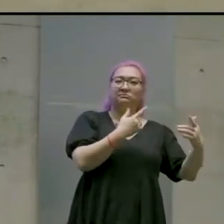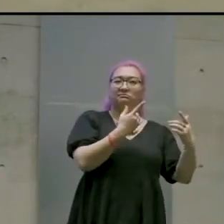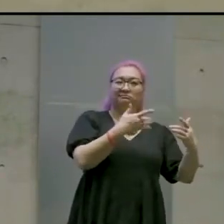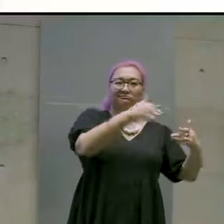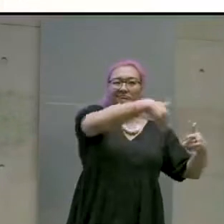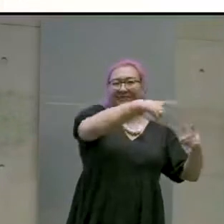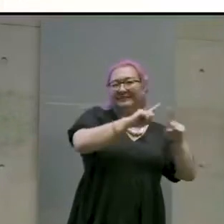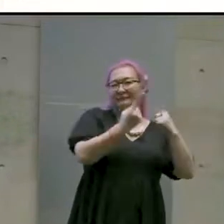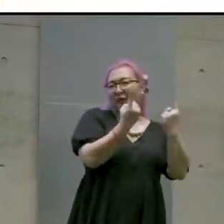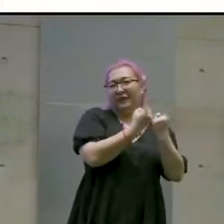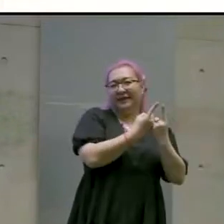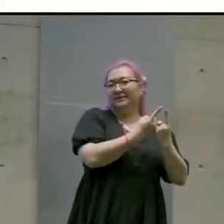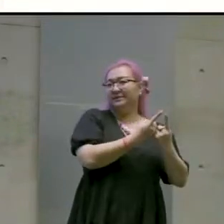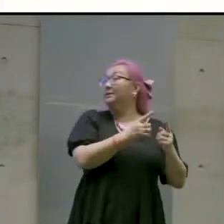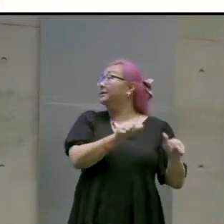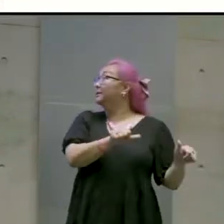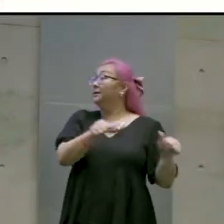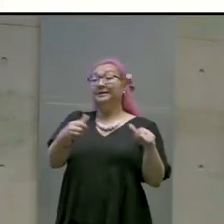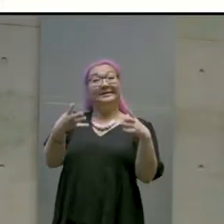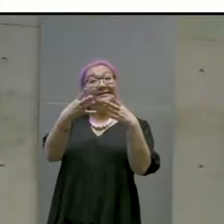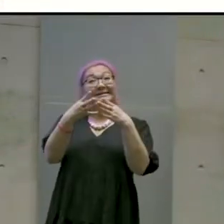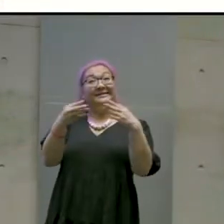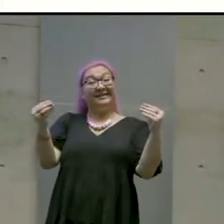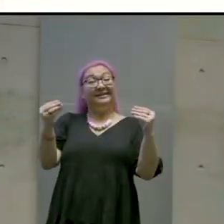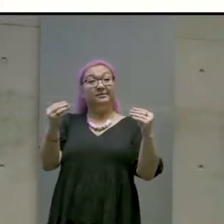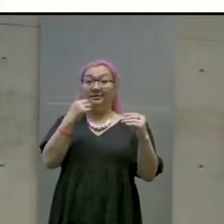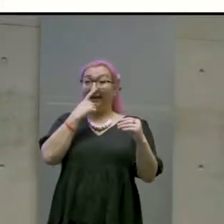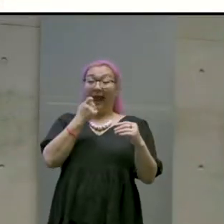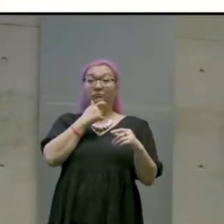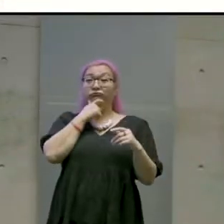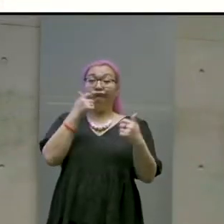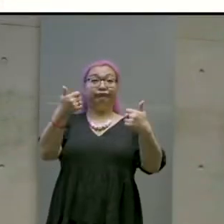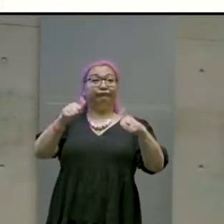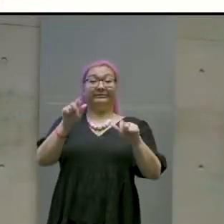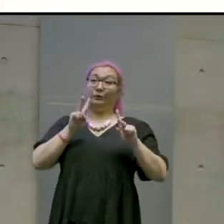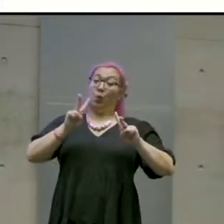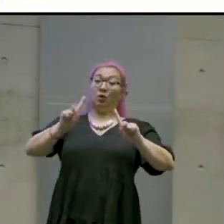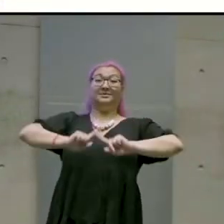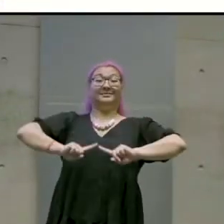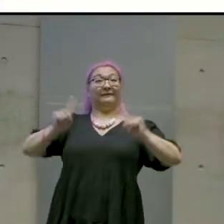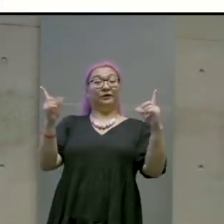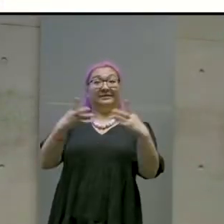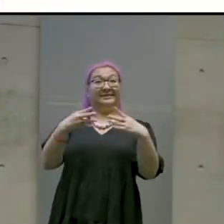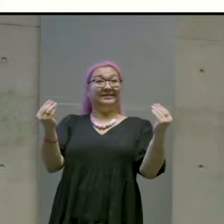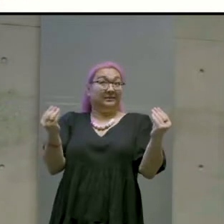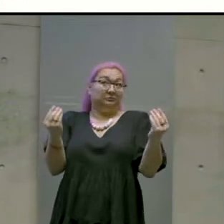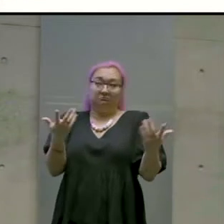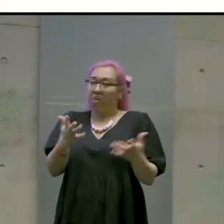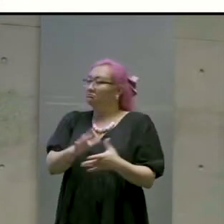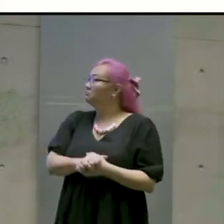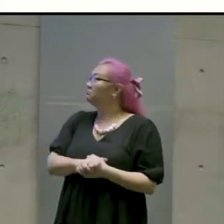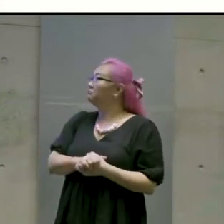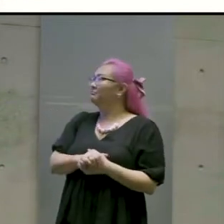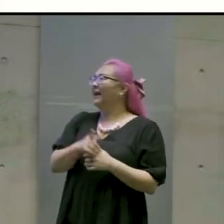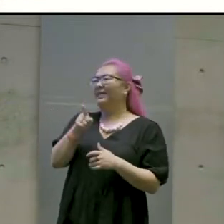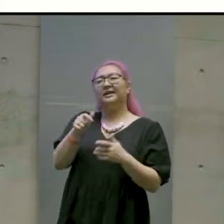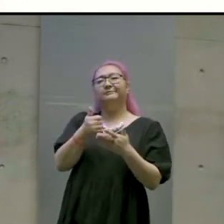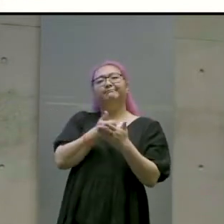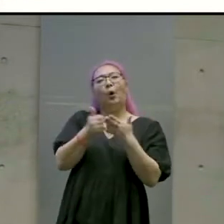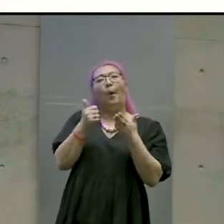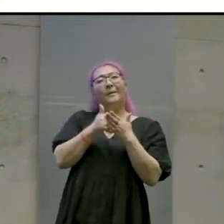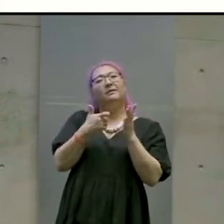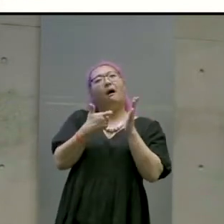time. Scenes can play out differently, so it doesn't have to be branching. You can just modify the scene. Very common in RPGs. And